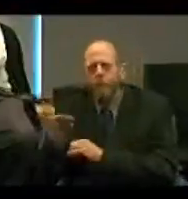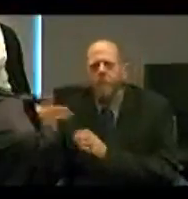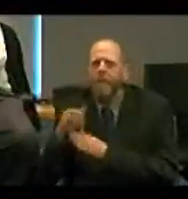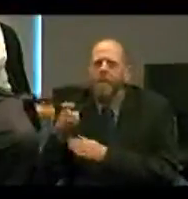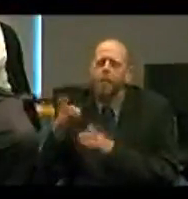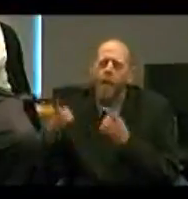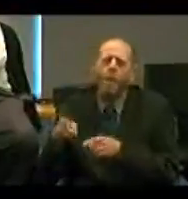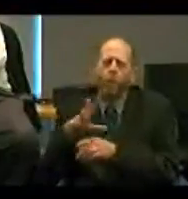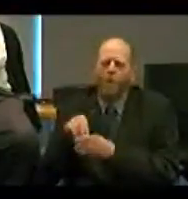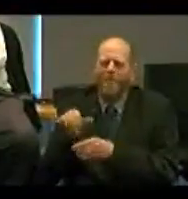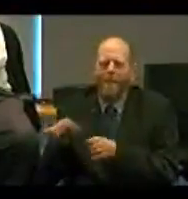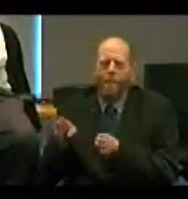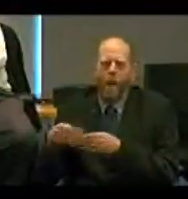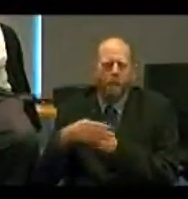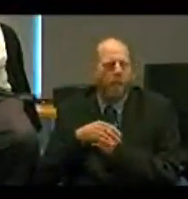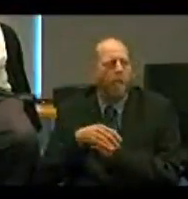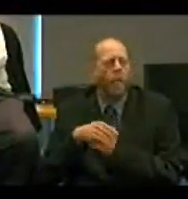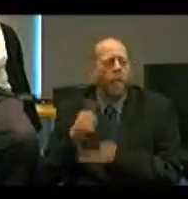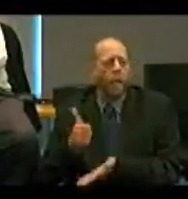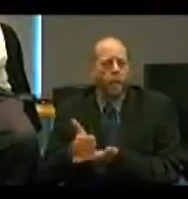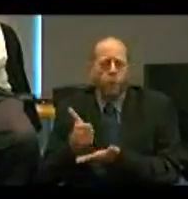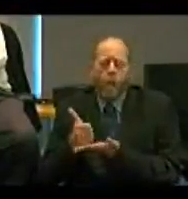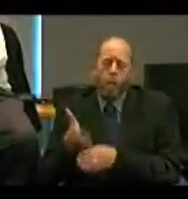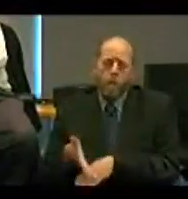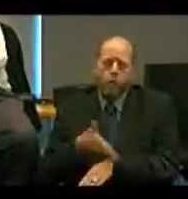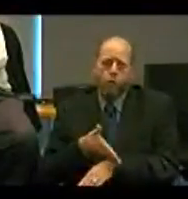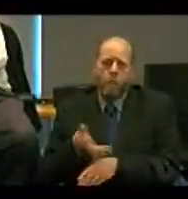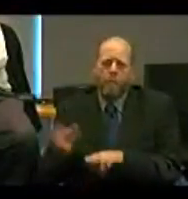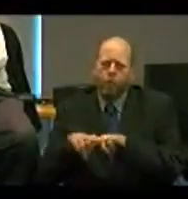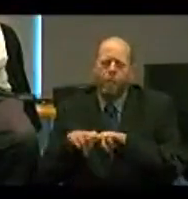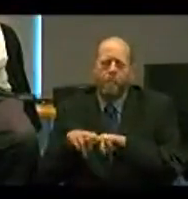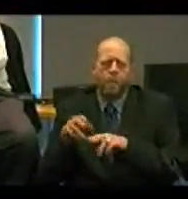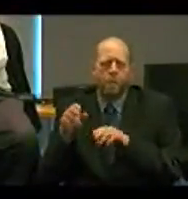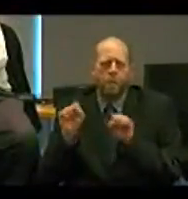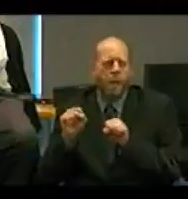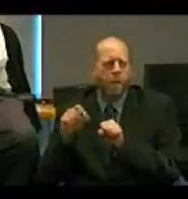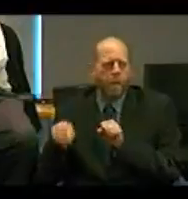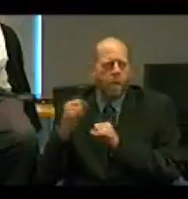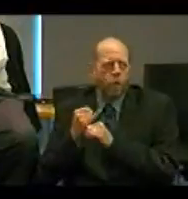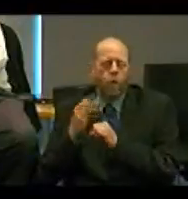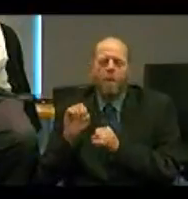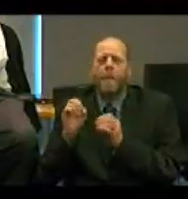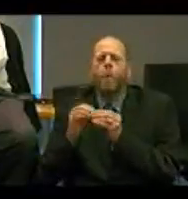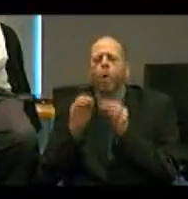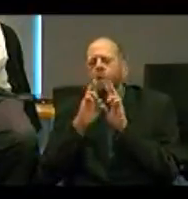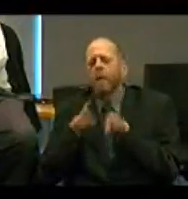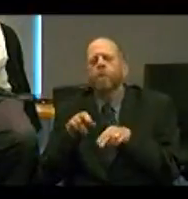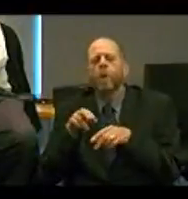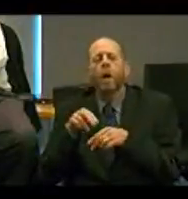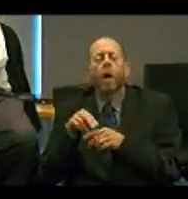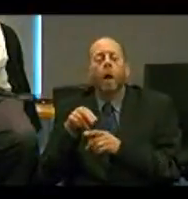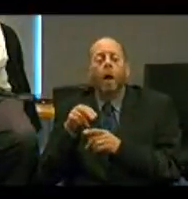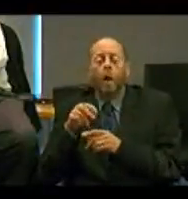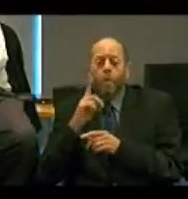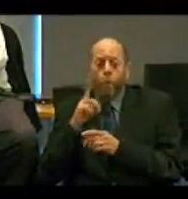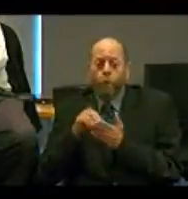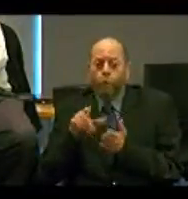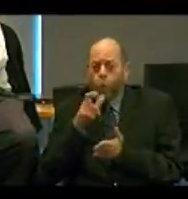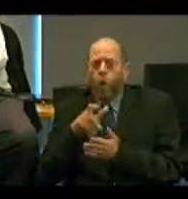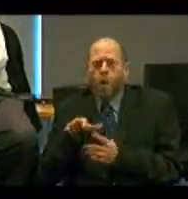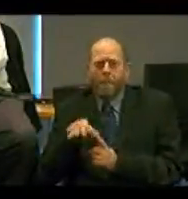to happen within that box to help increase the capacity of these institutions to be more responsive to students who are particularly vulnerable